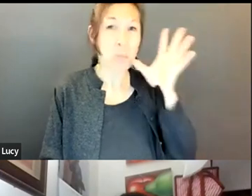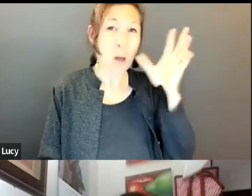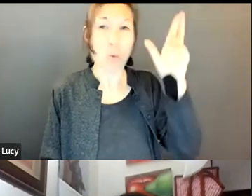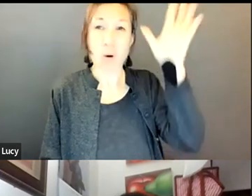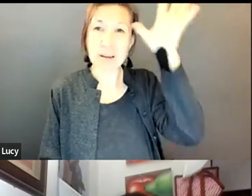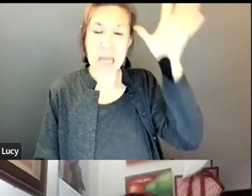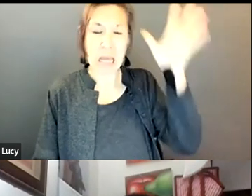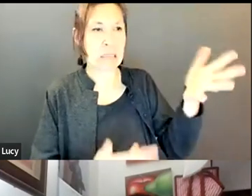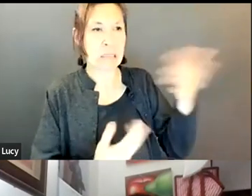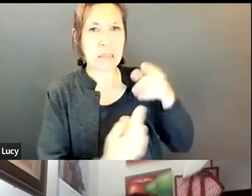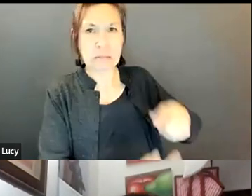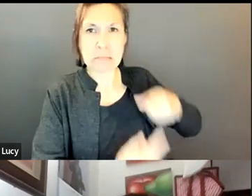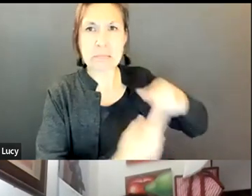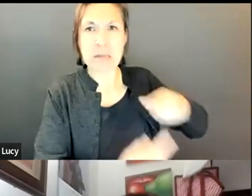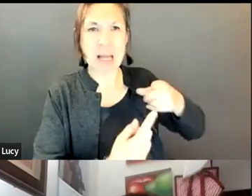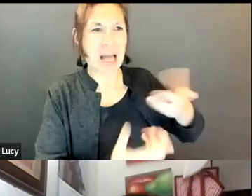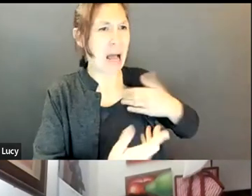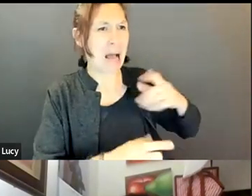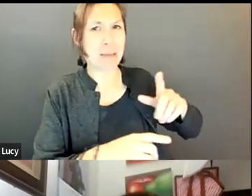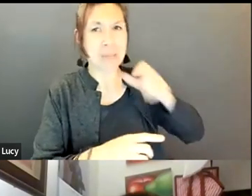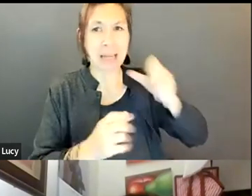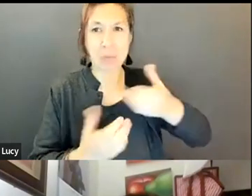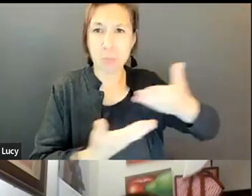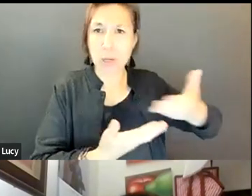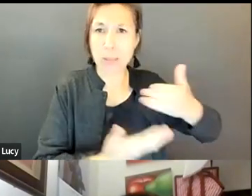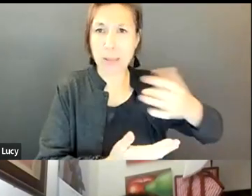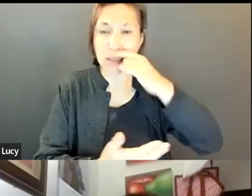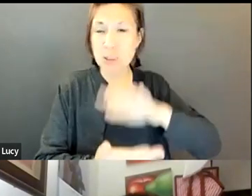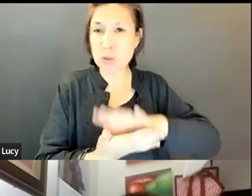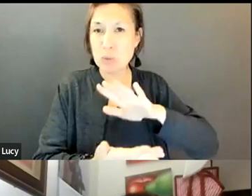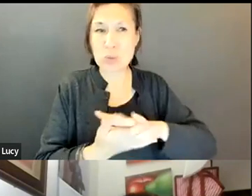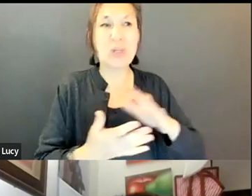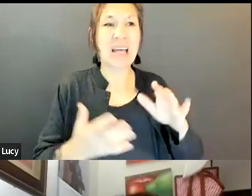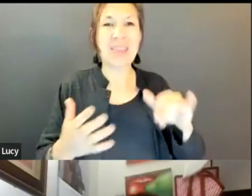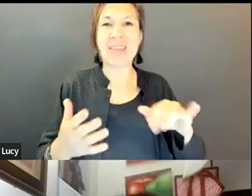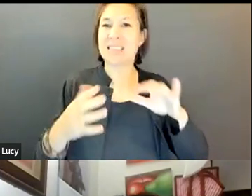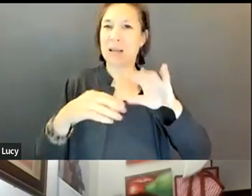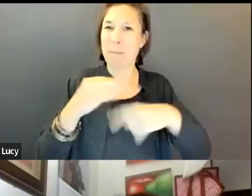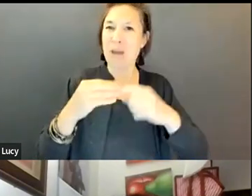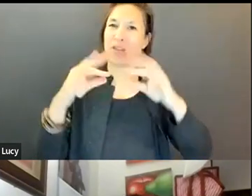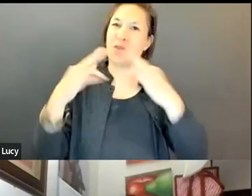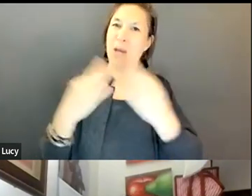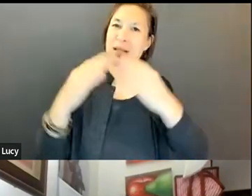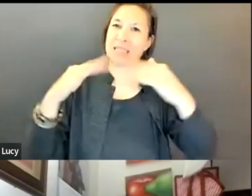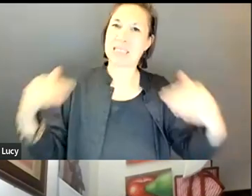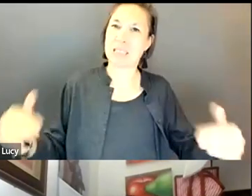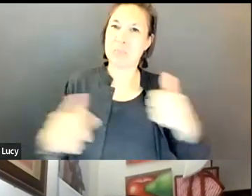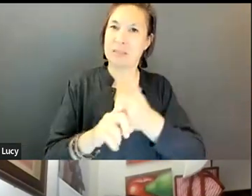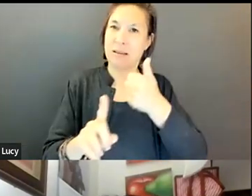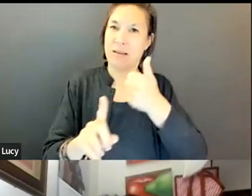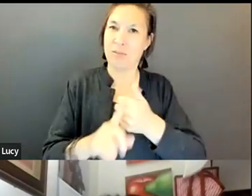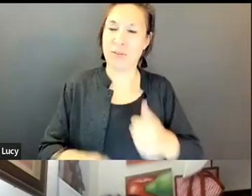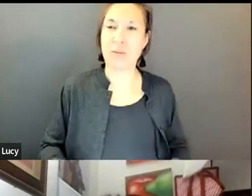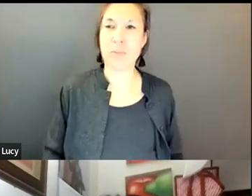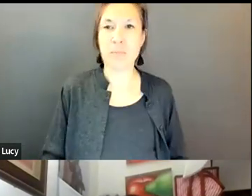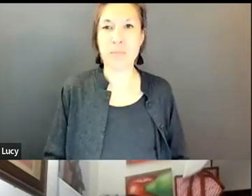it's a family systems piece and we you know we have to work across the family and we have to identify you know